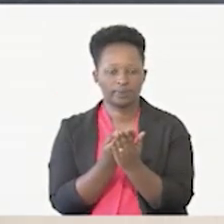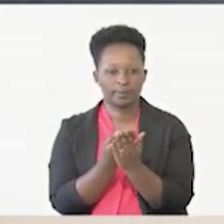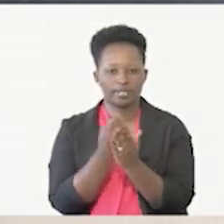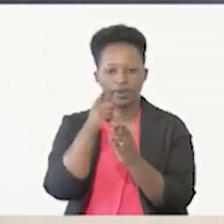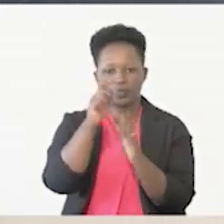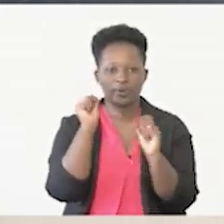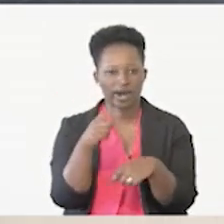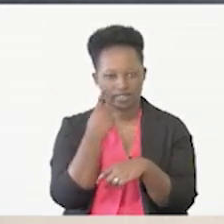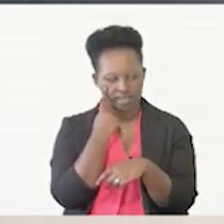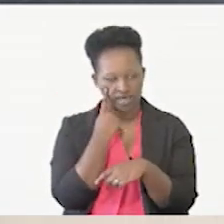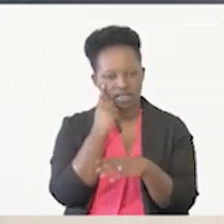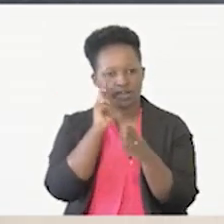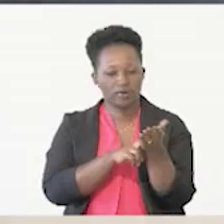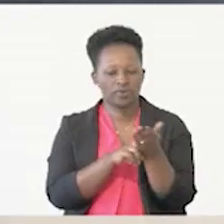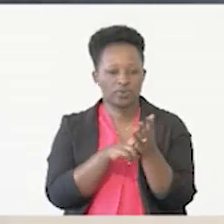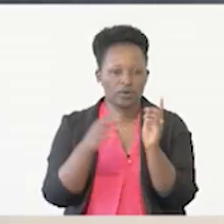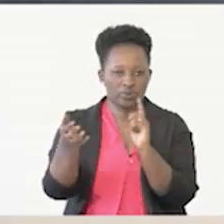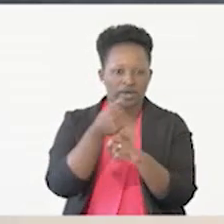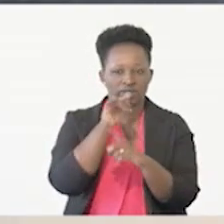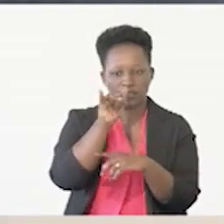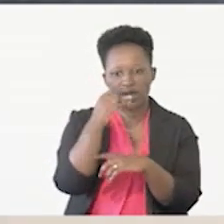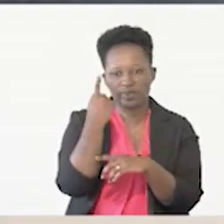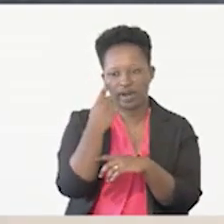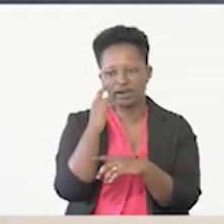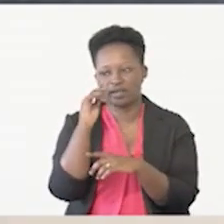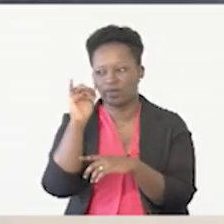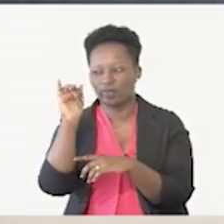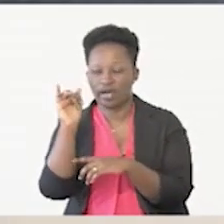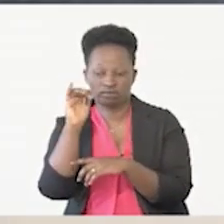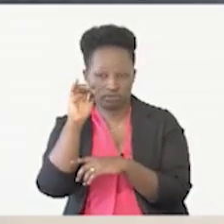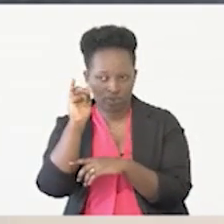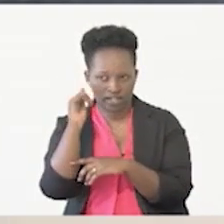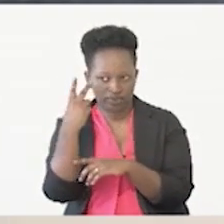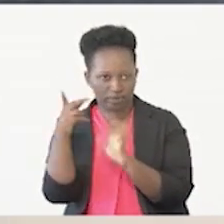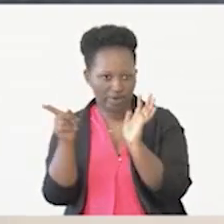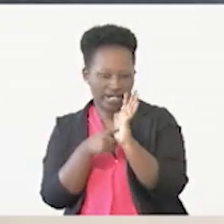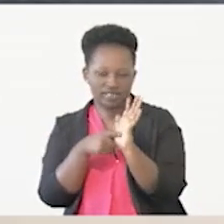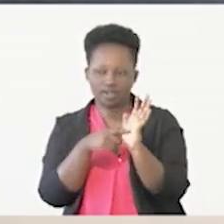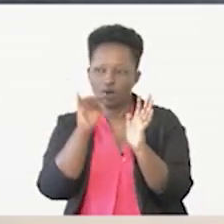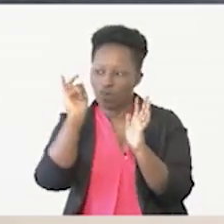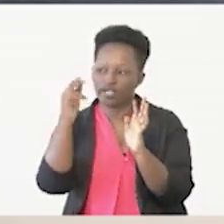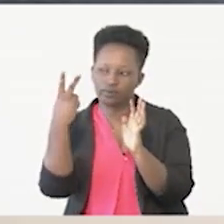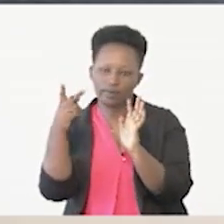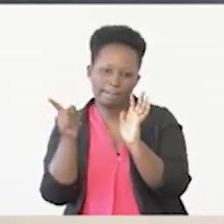can check, you will get y1, y2 minus y1, then over x2